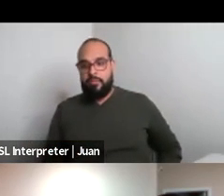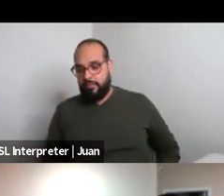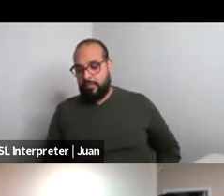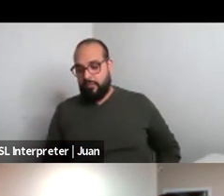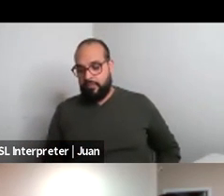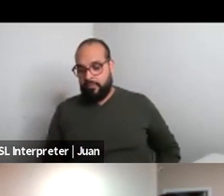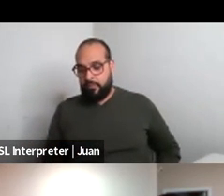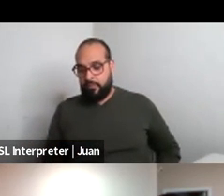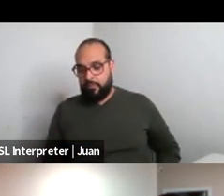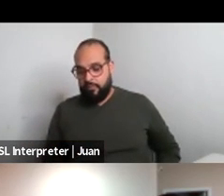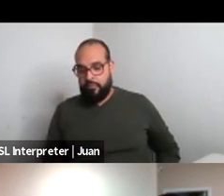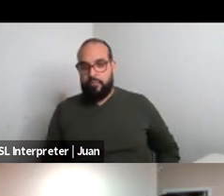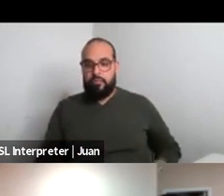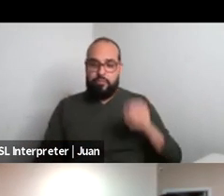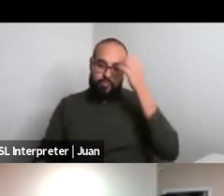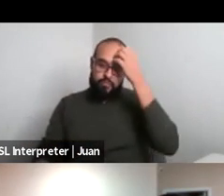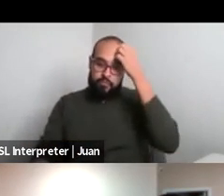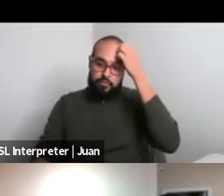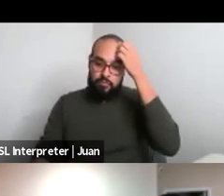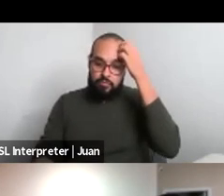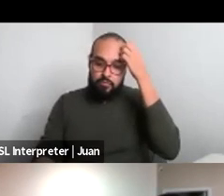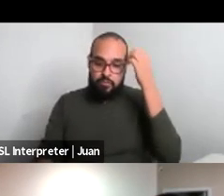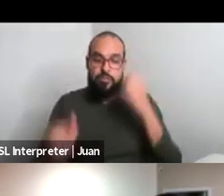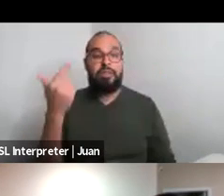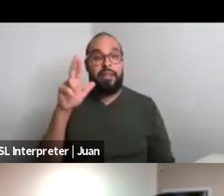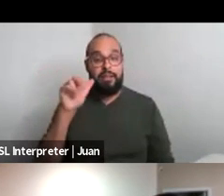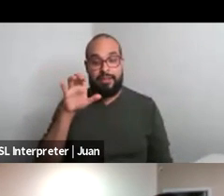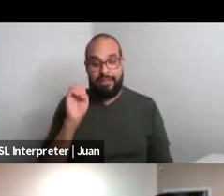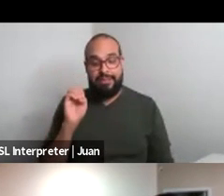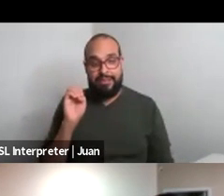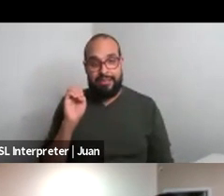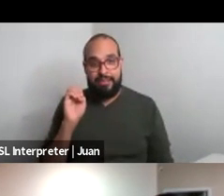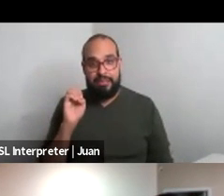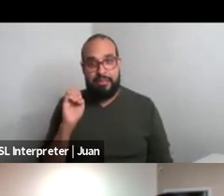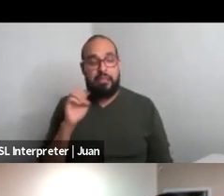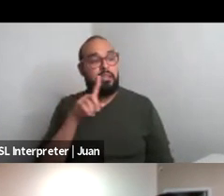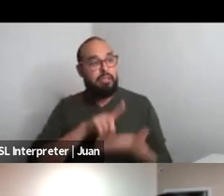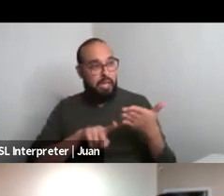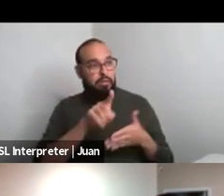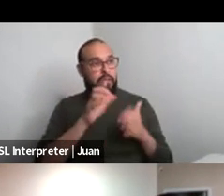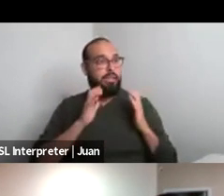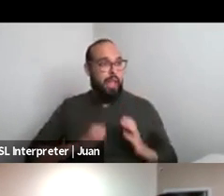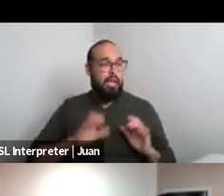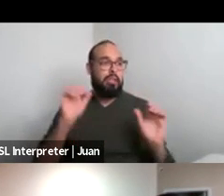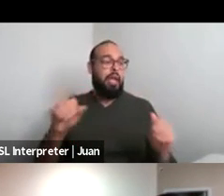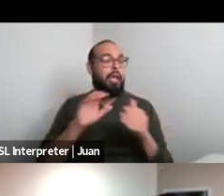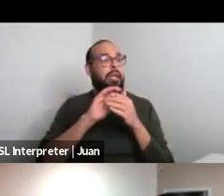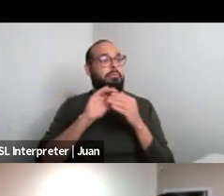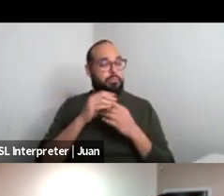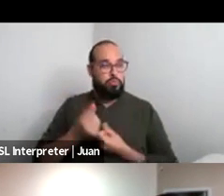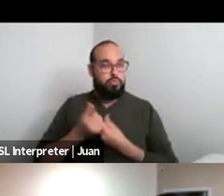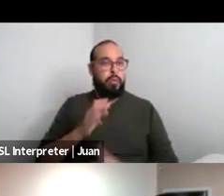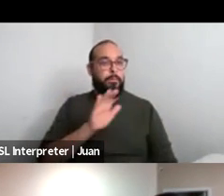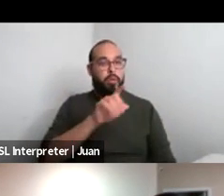Grace? Oh, wait, making sure the client consumer is able to voice what their needs are. Yeah, what do they need to